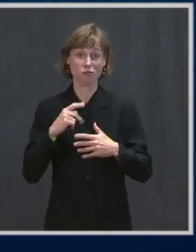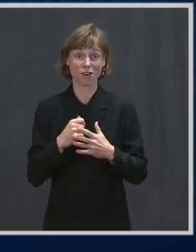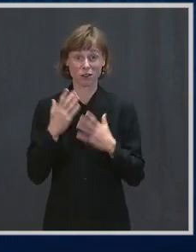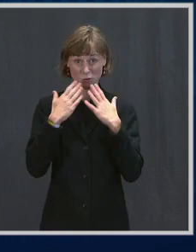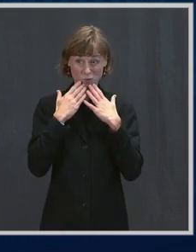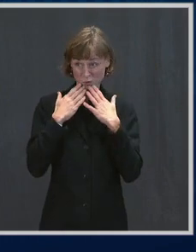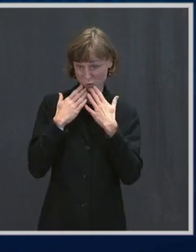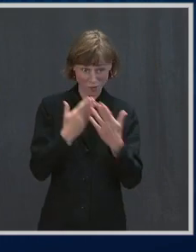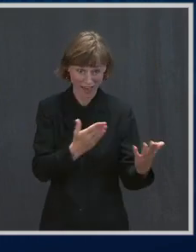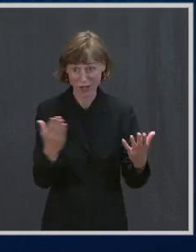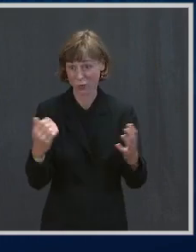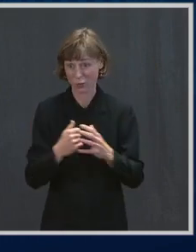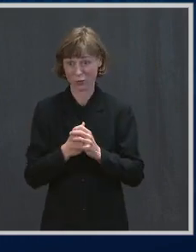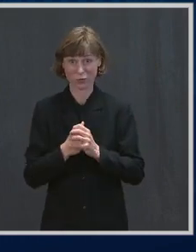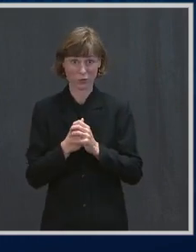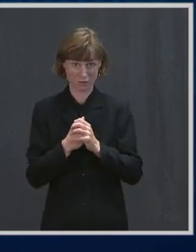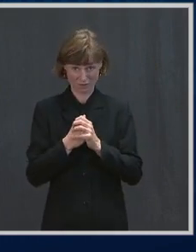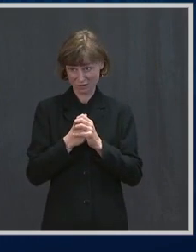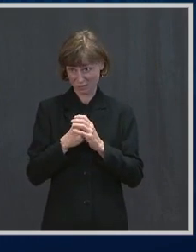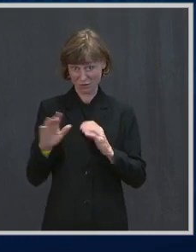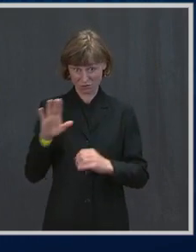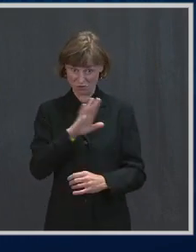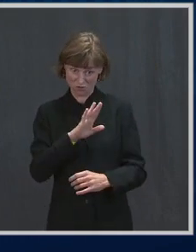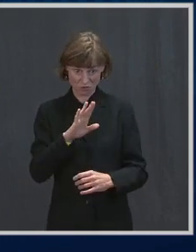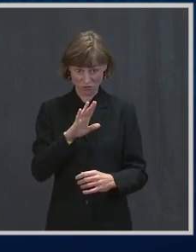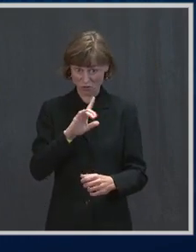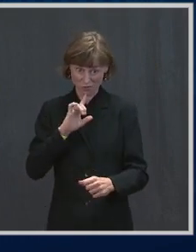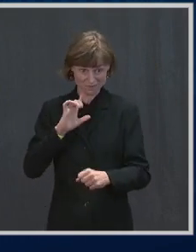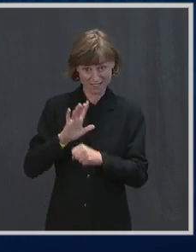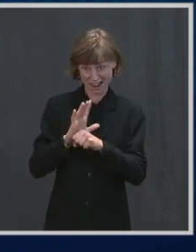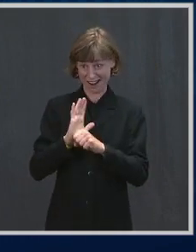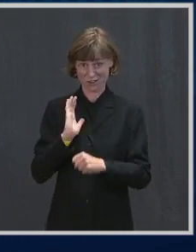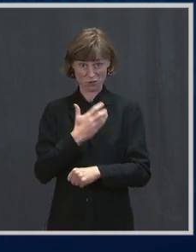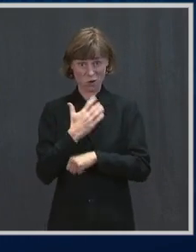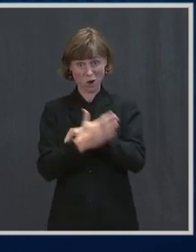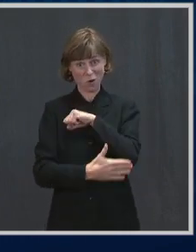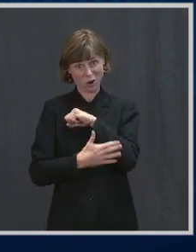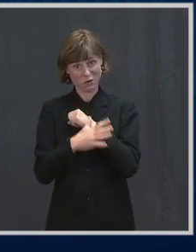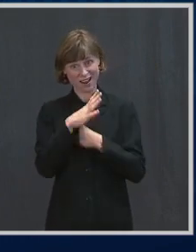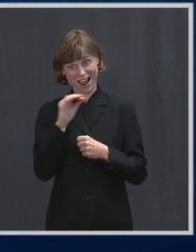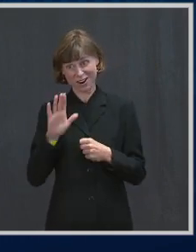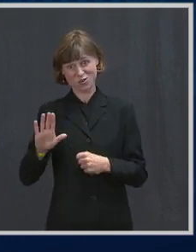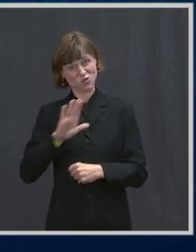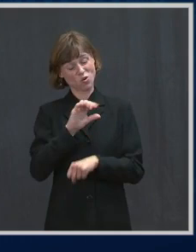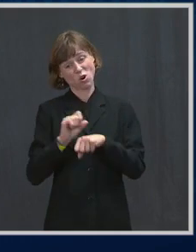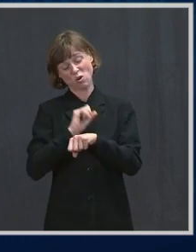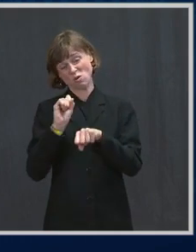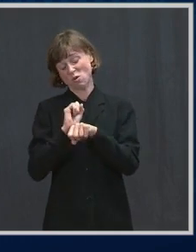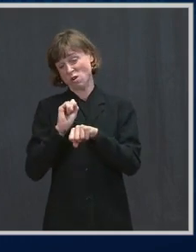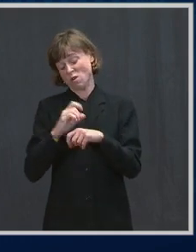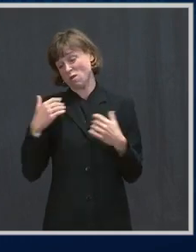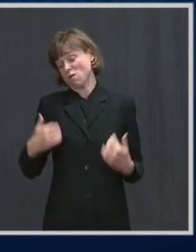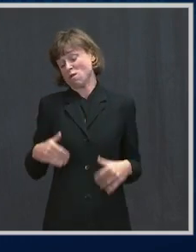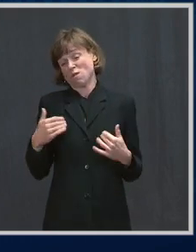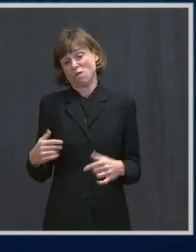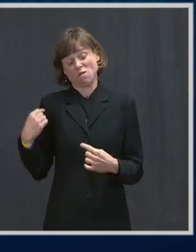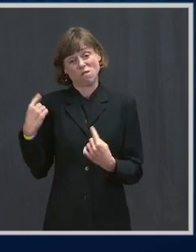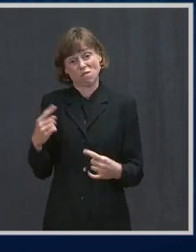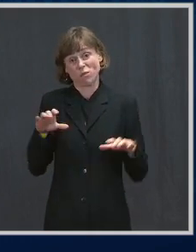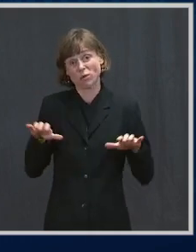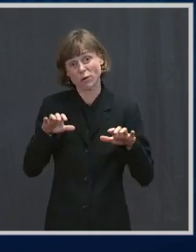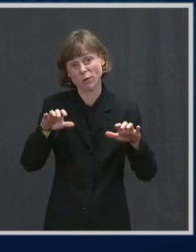thank you for your dedication to our country and the work you have tirelessly been doing.